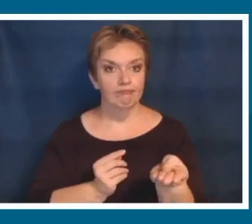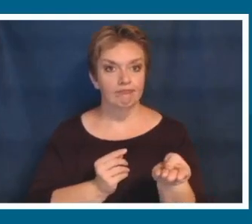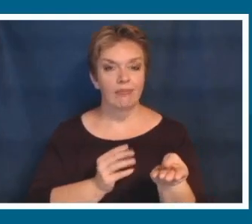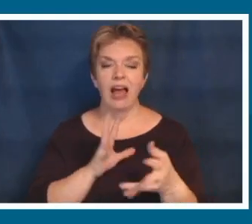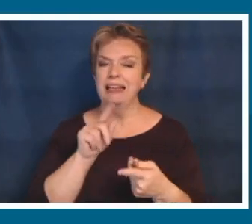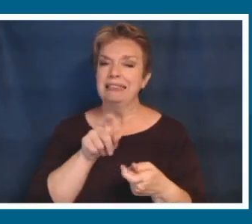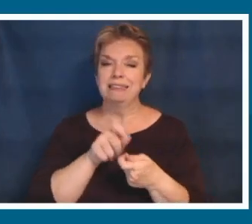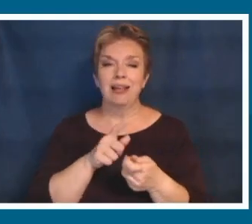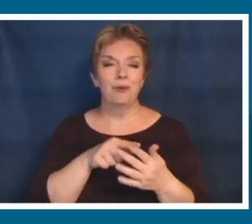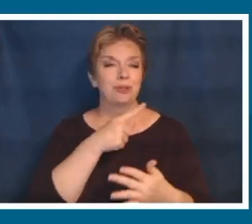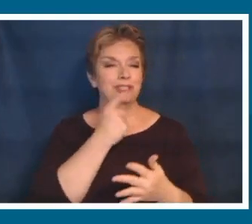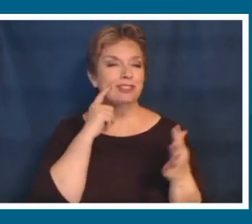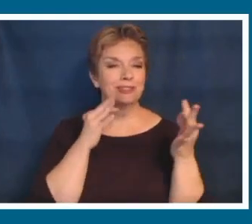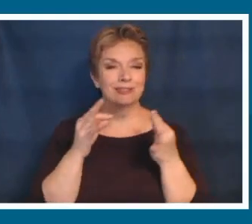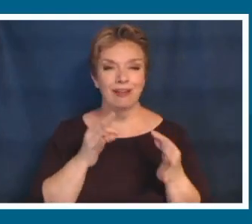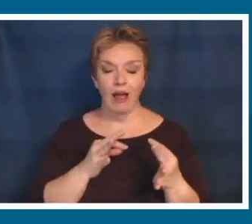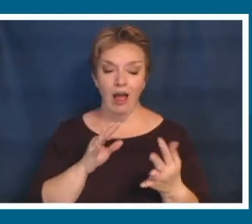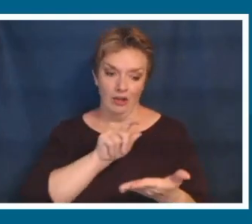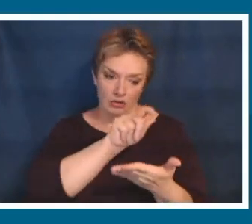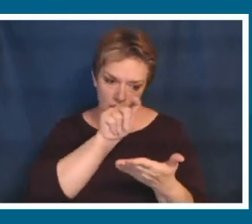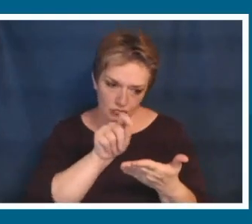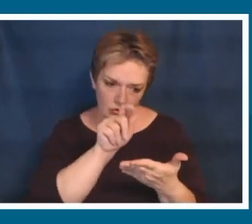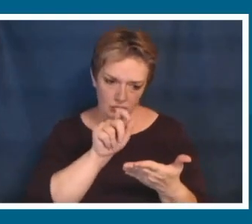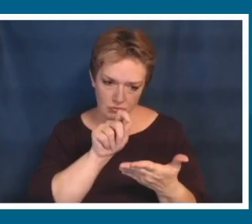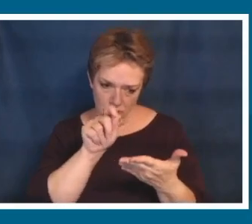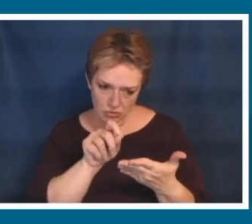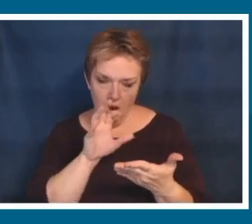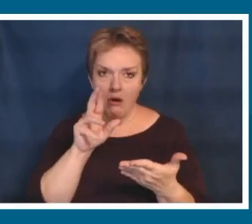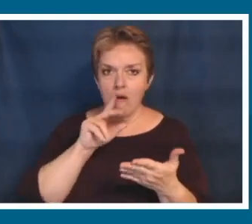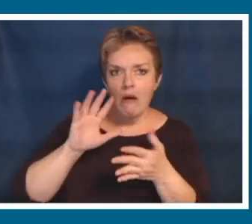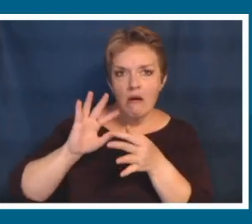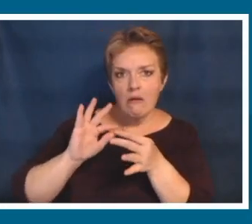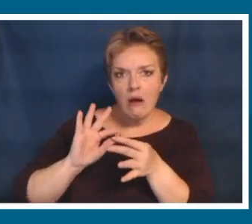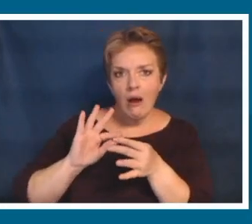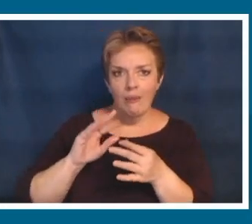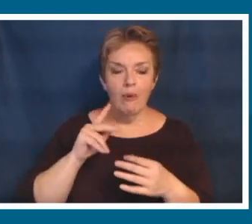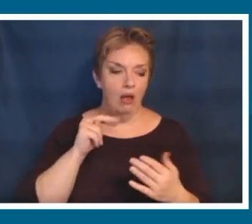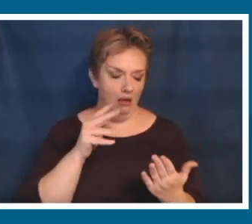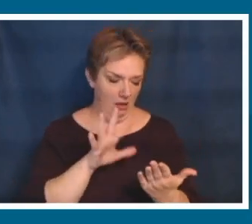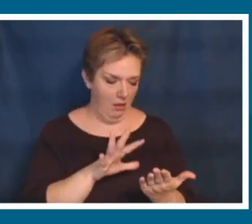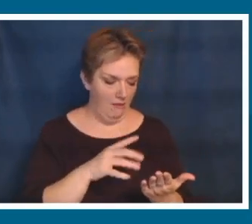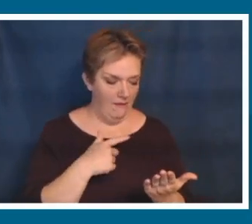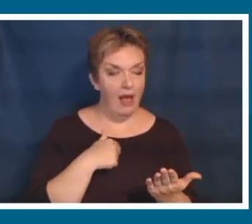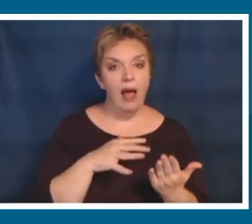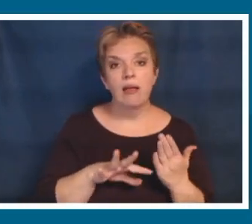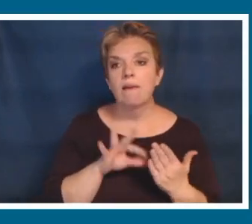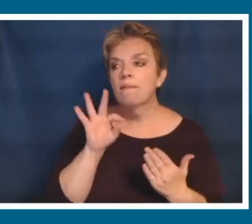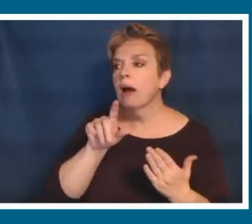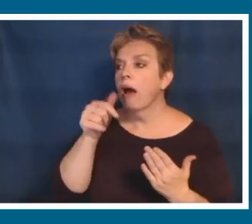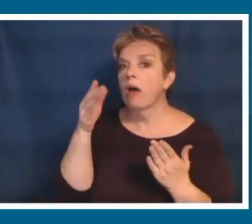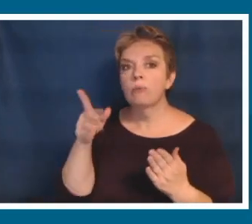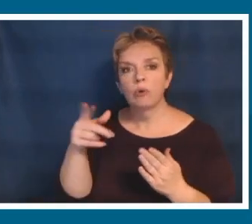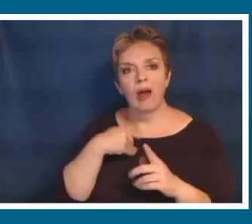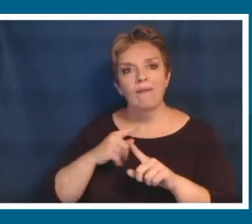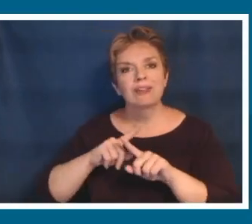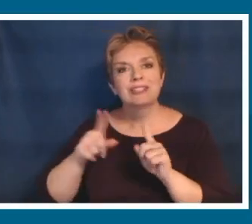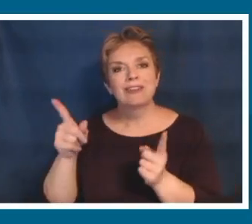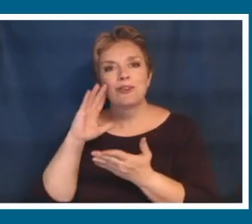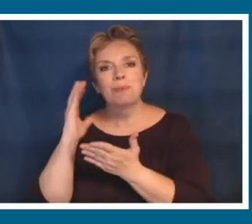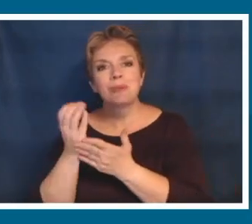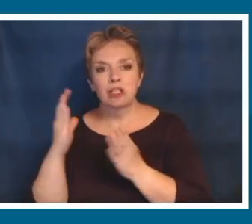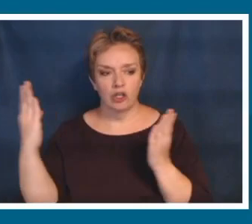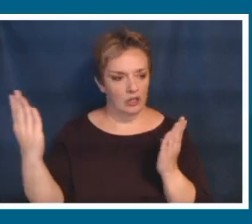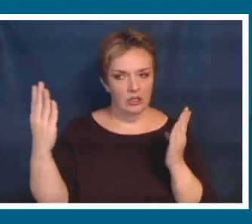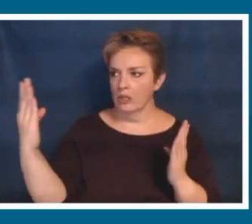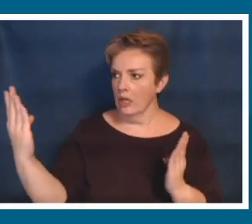said, circle, make comments, and then they stand up and they go find someone else with a different primary source and find similarities and